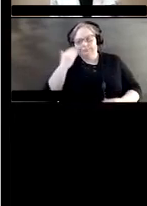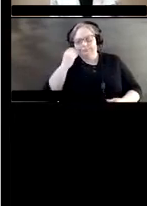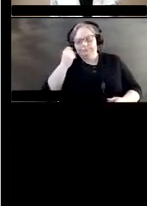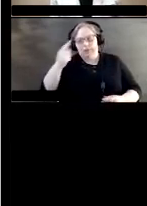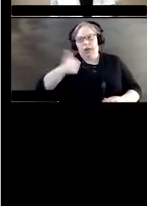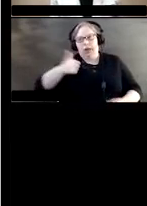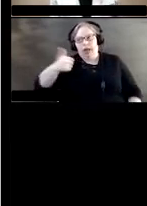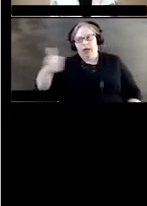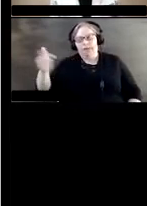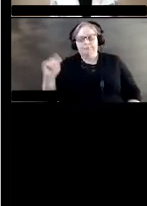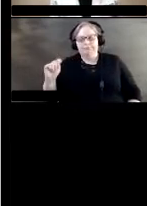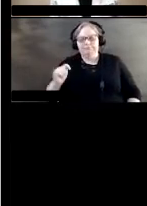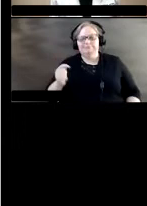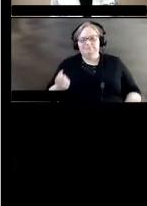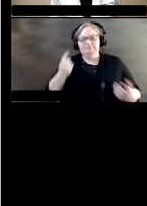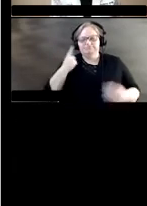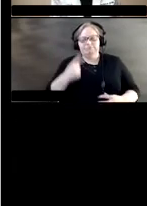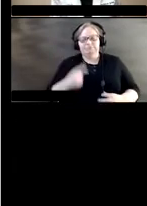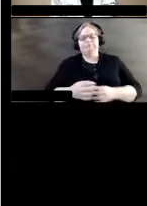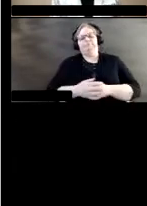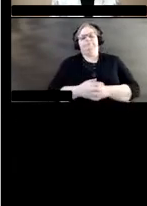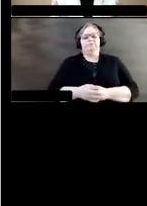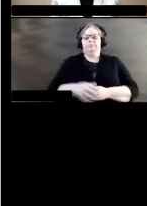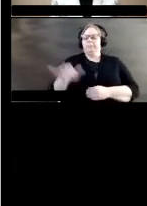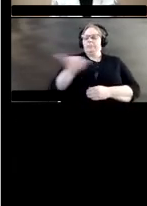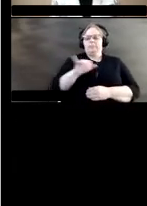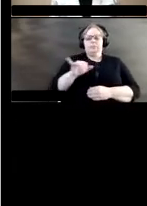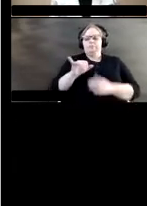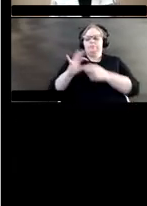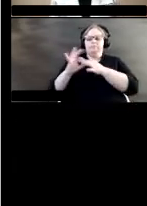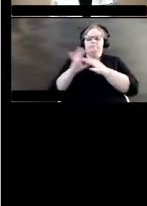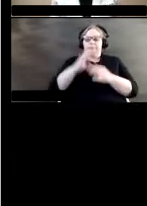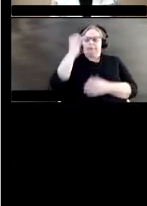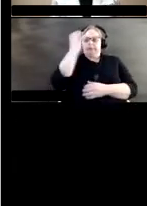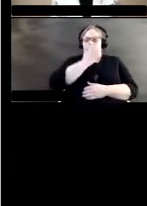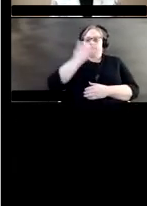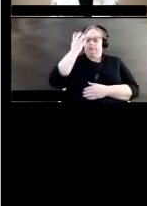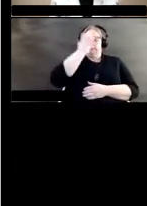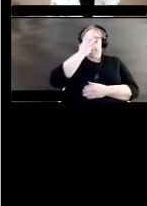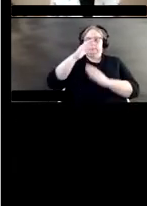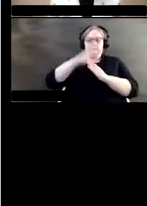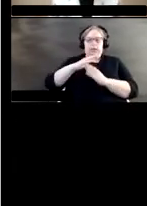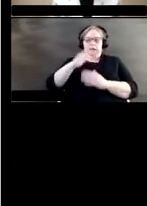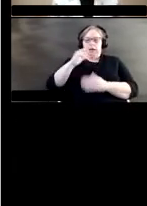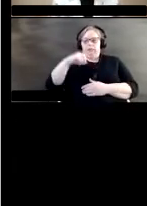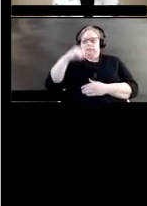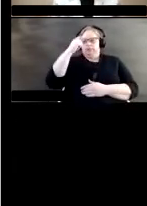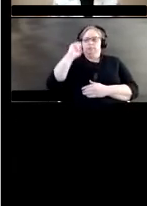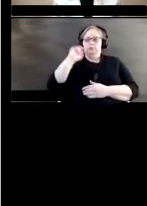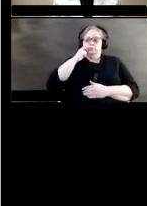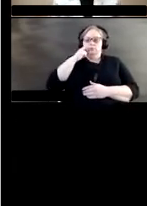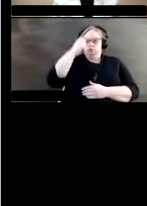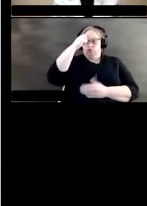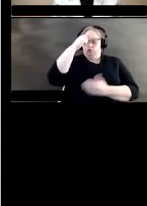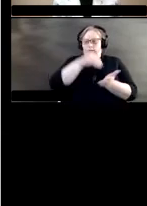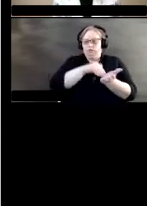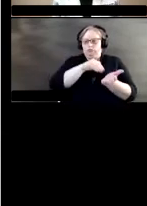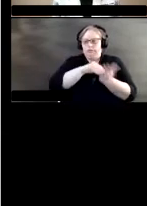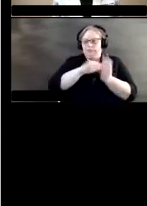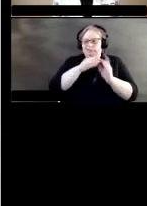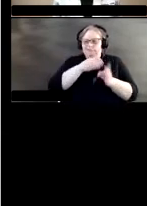The number one issue we see in neurology is dizziness. In general, neurology coming through the door is